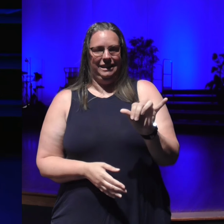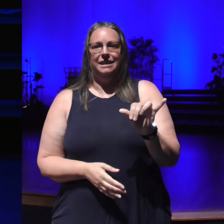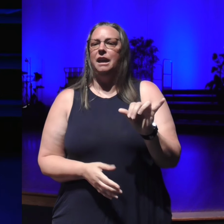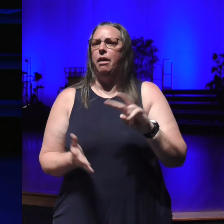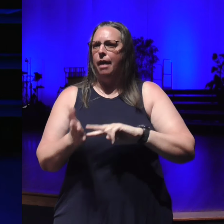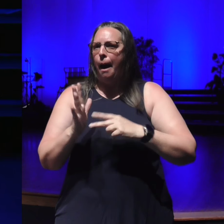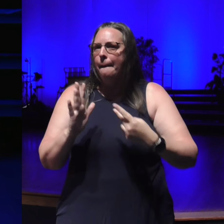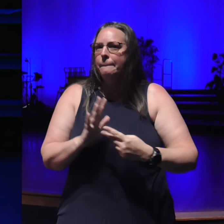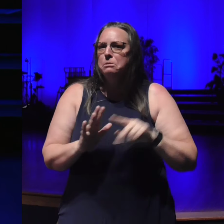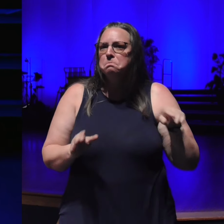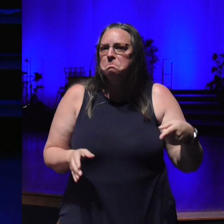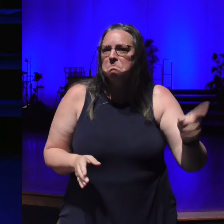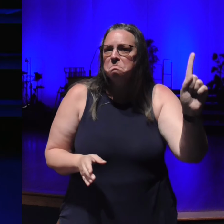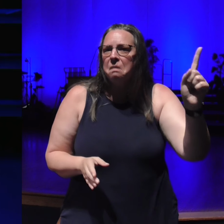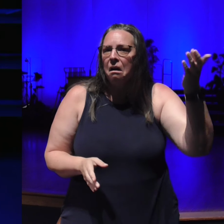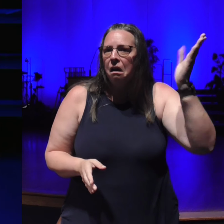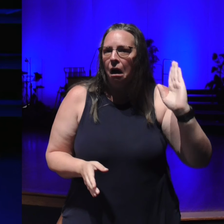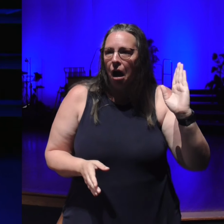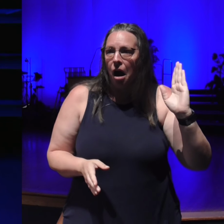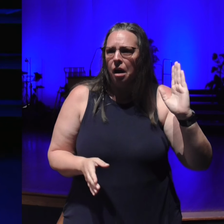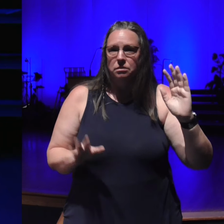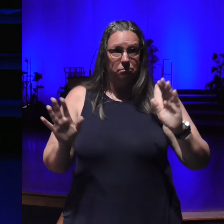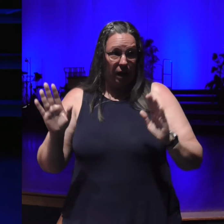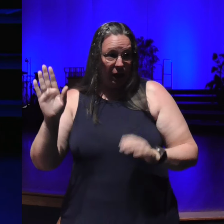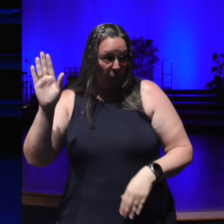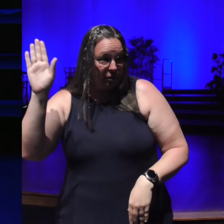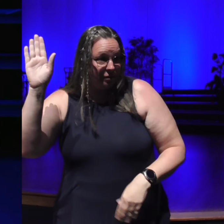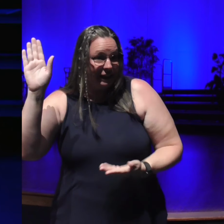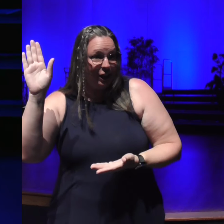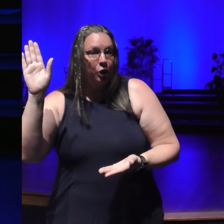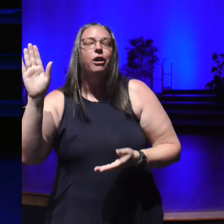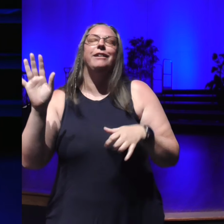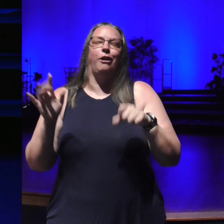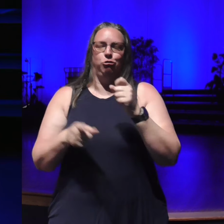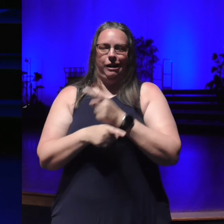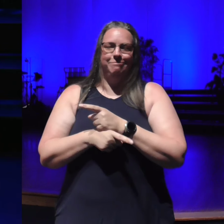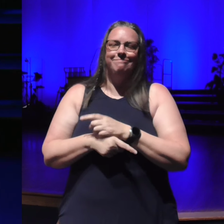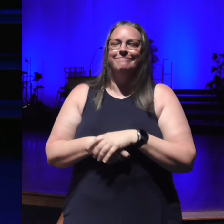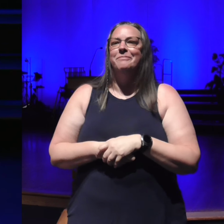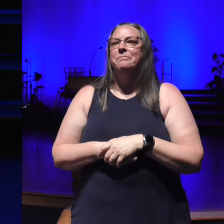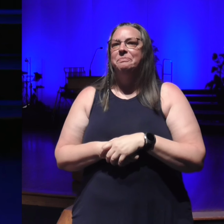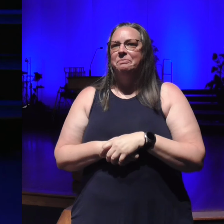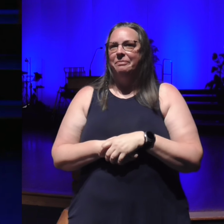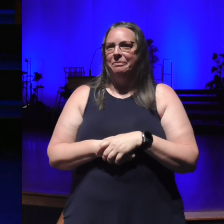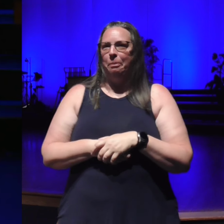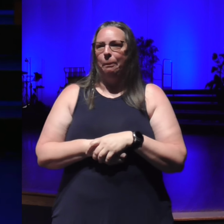Any blasphemers here in the room today? Yeah, we all got here for a reason.